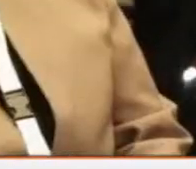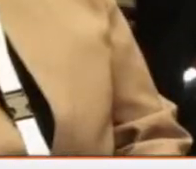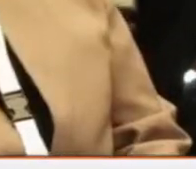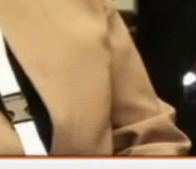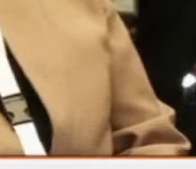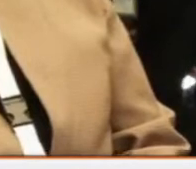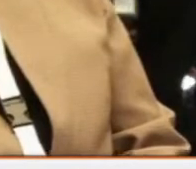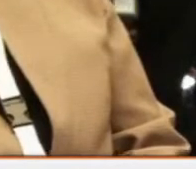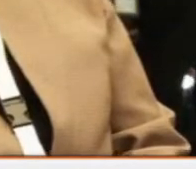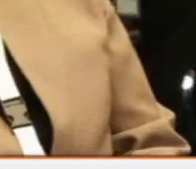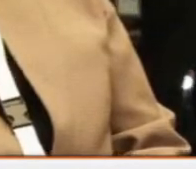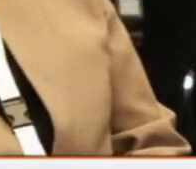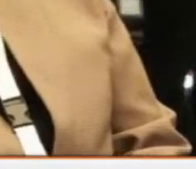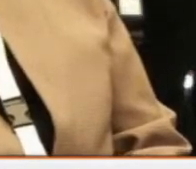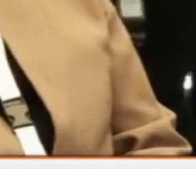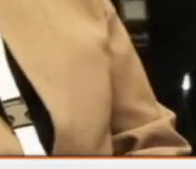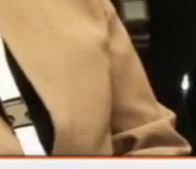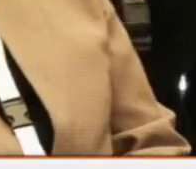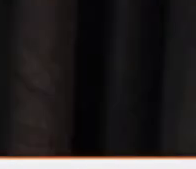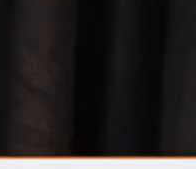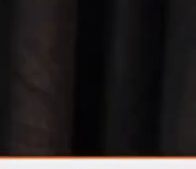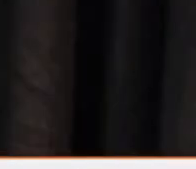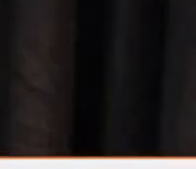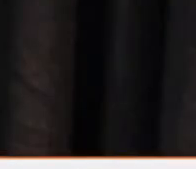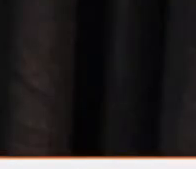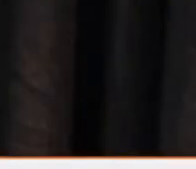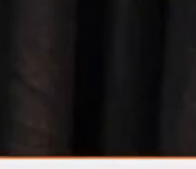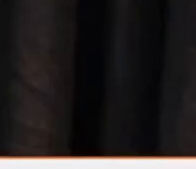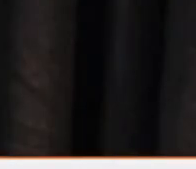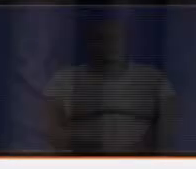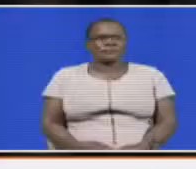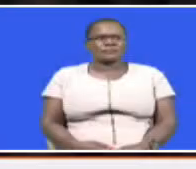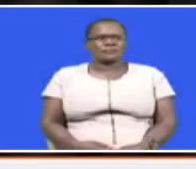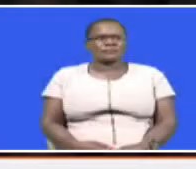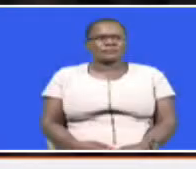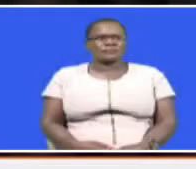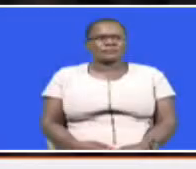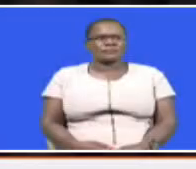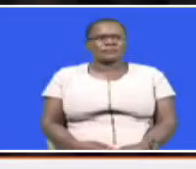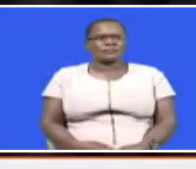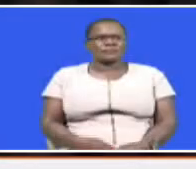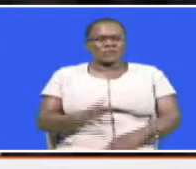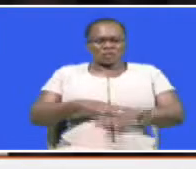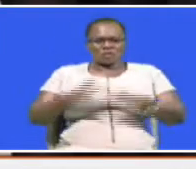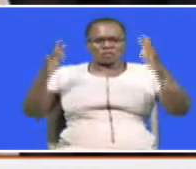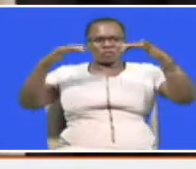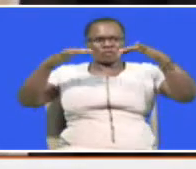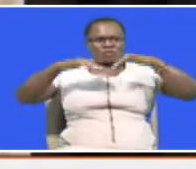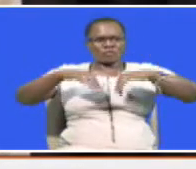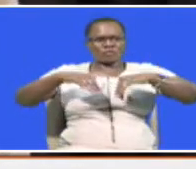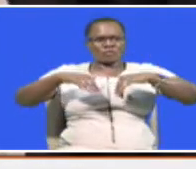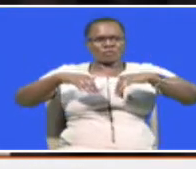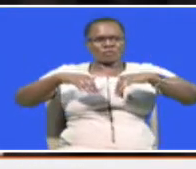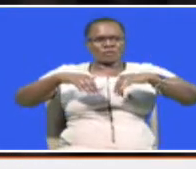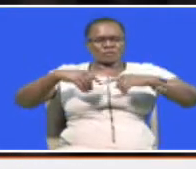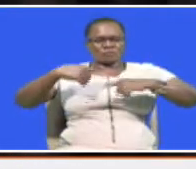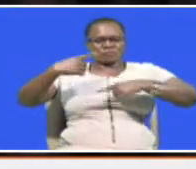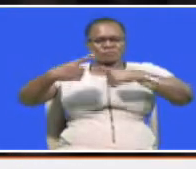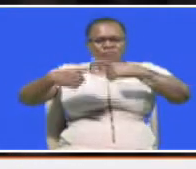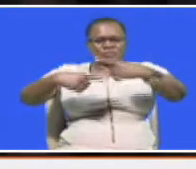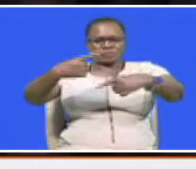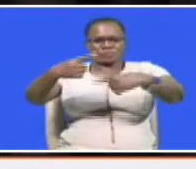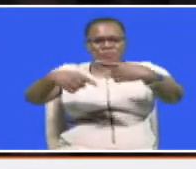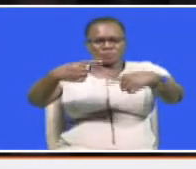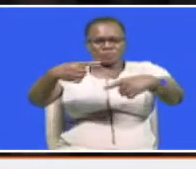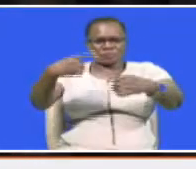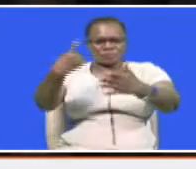From both institutions, I wish to say thank you. The guiding theme of this conference, which is building progressive and